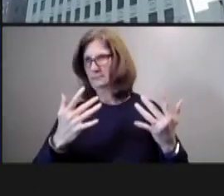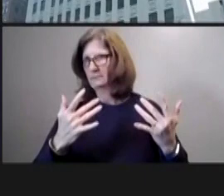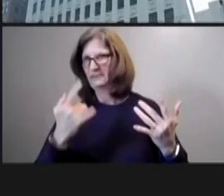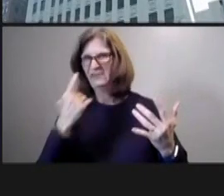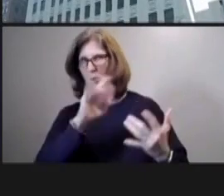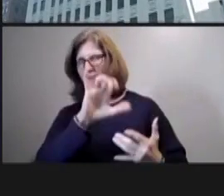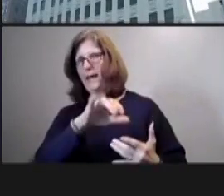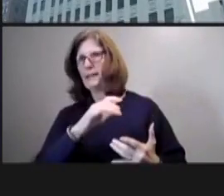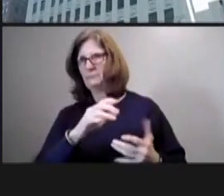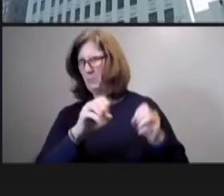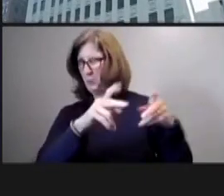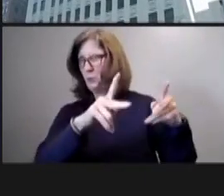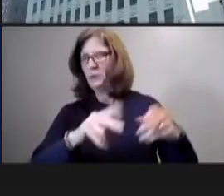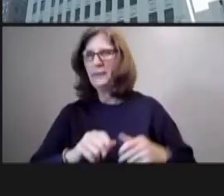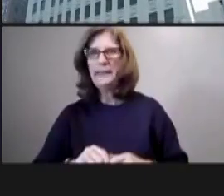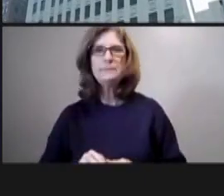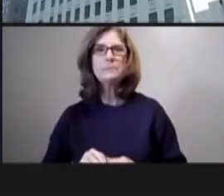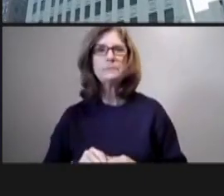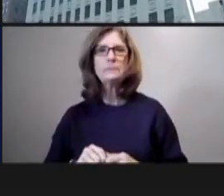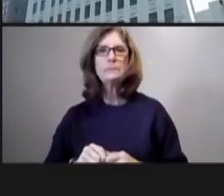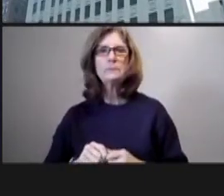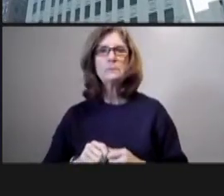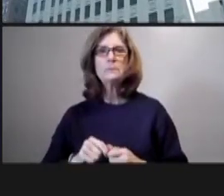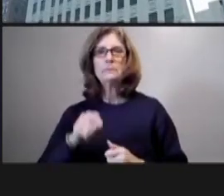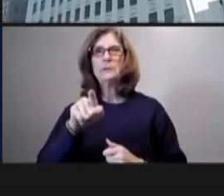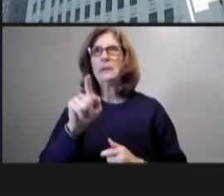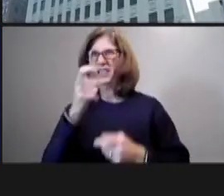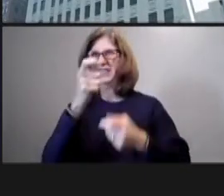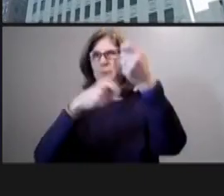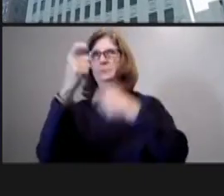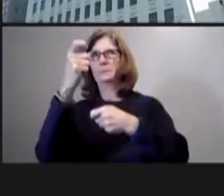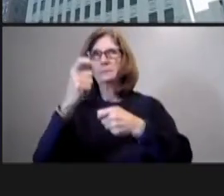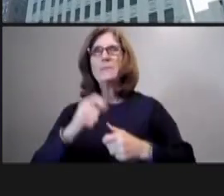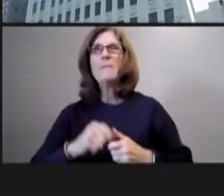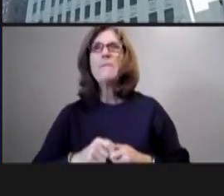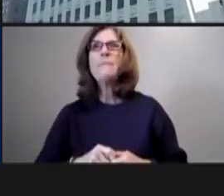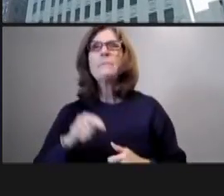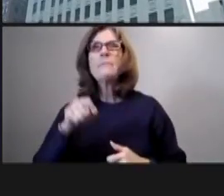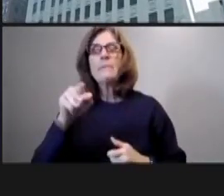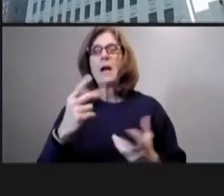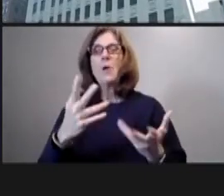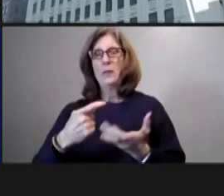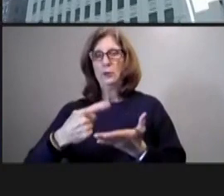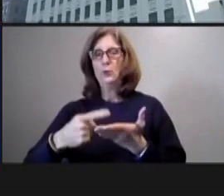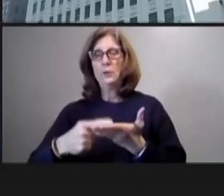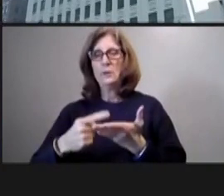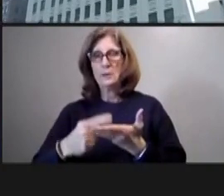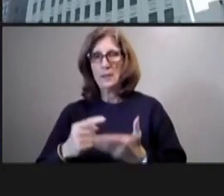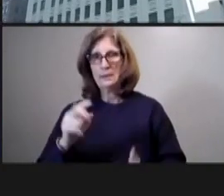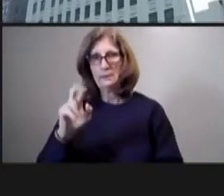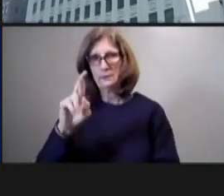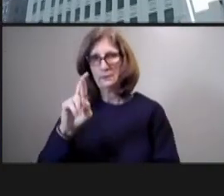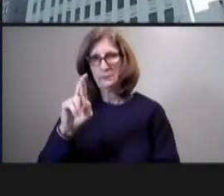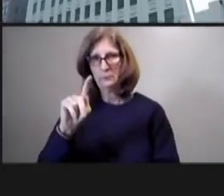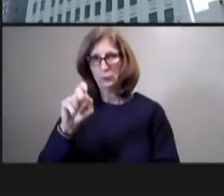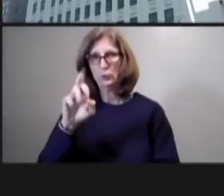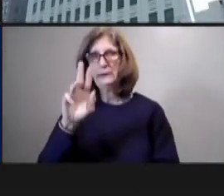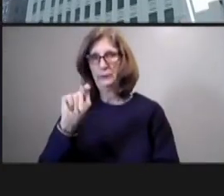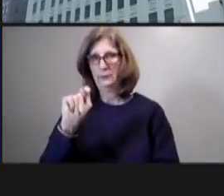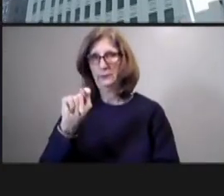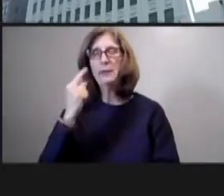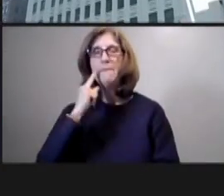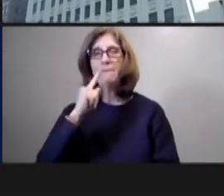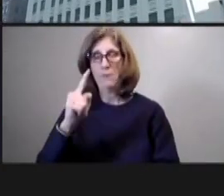So I'm going to flip the order of these and discuss the retreat, which is scheduled now for St. Patrick's